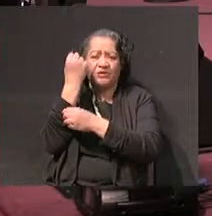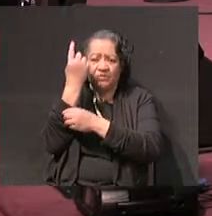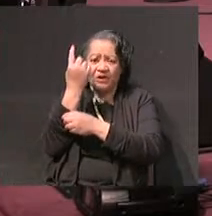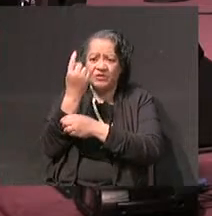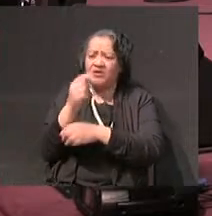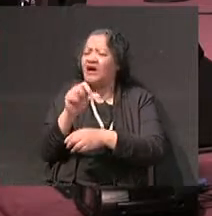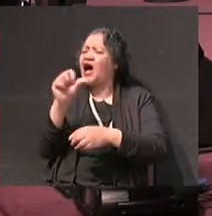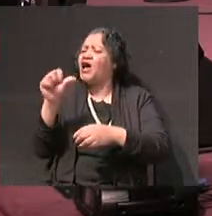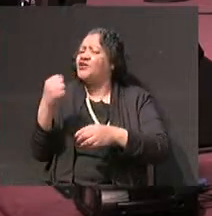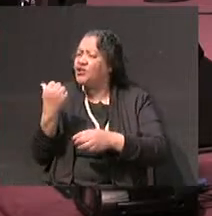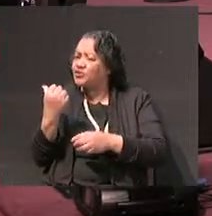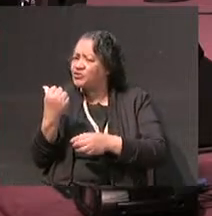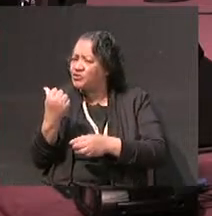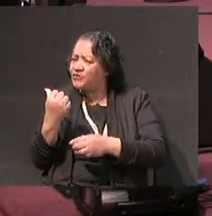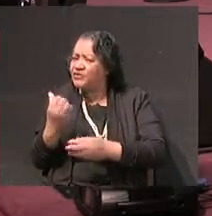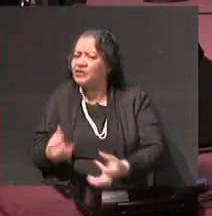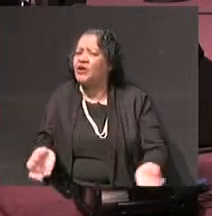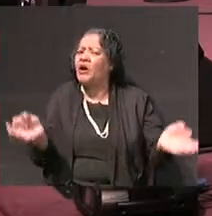is another